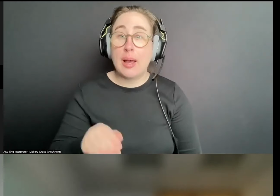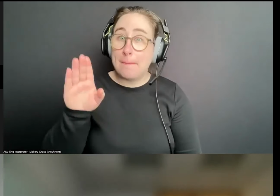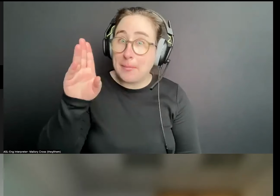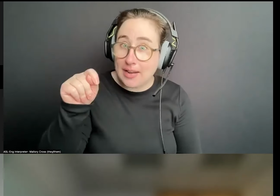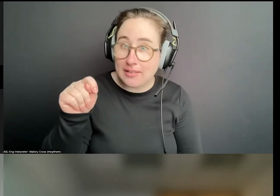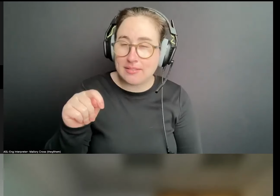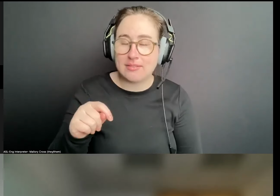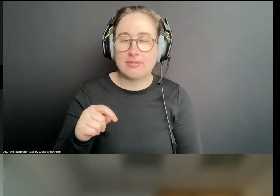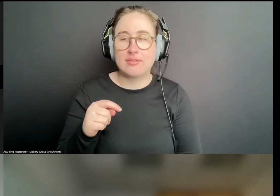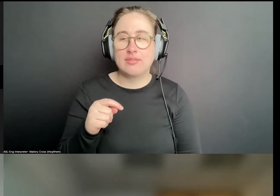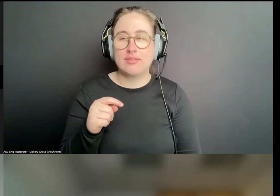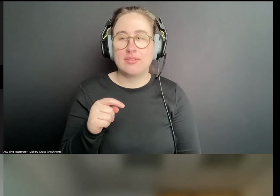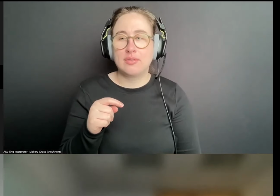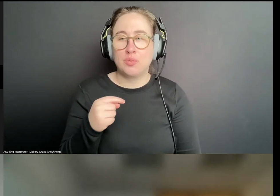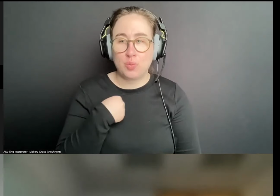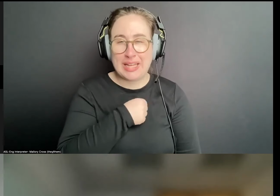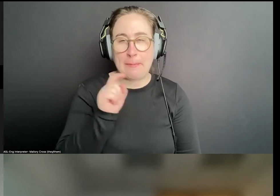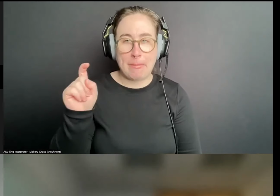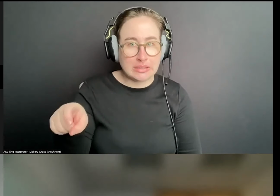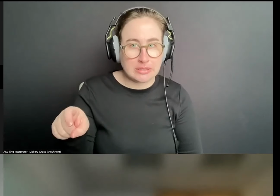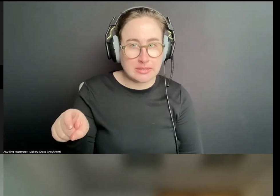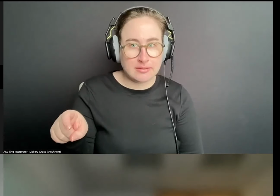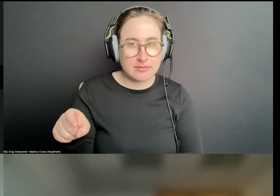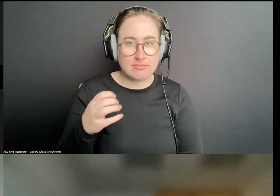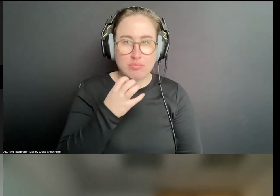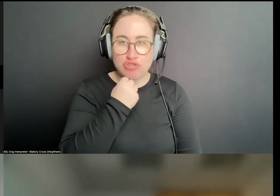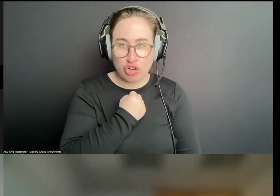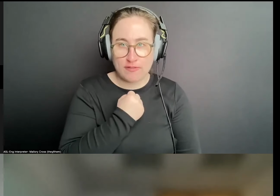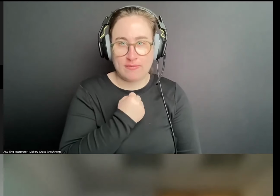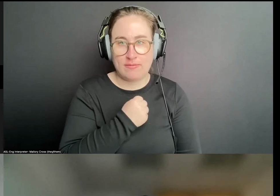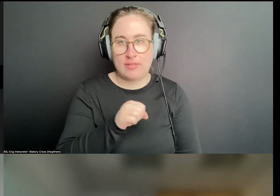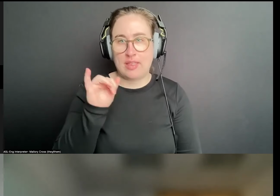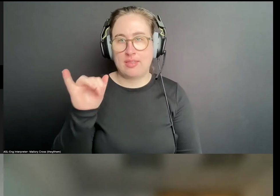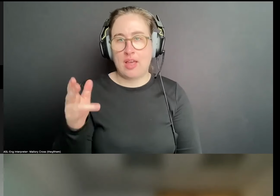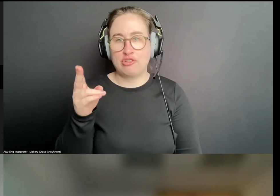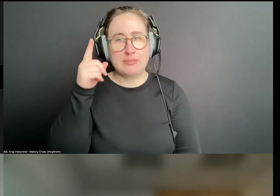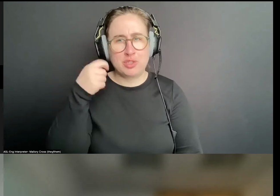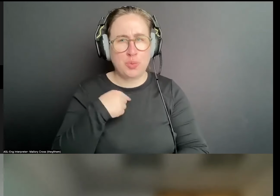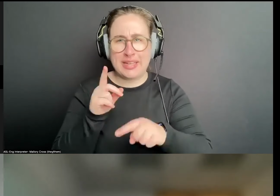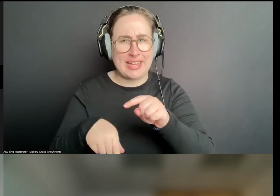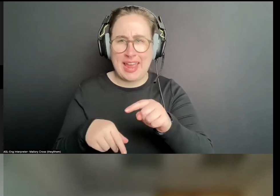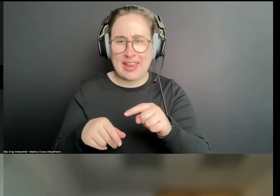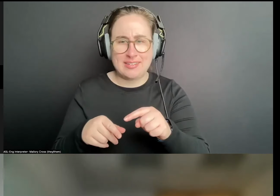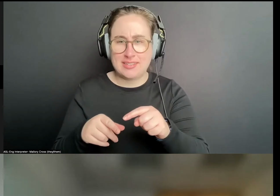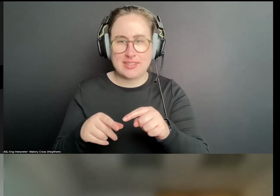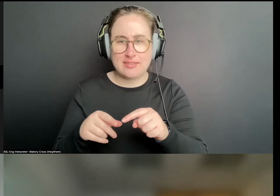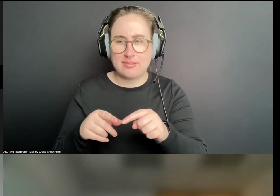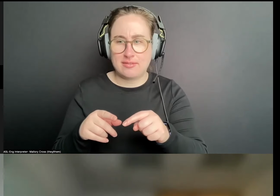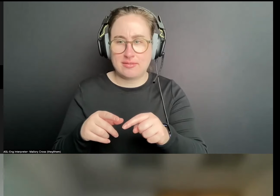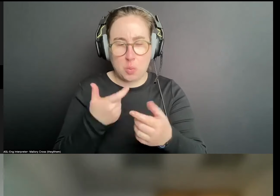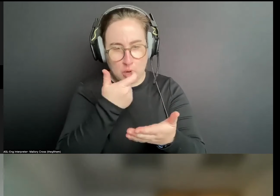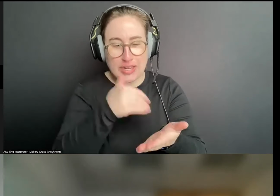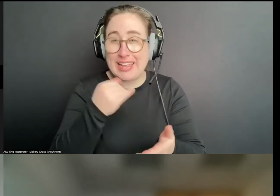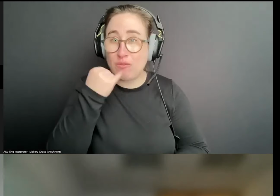we must, you know, preserve this history because we won't be able to play it back. You know, and